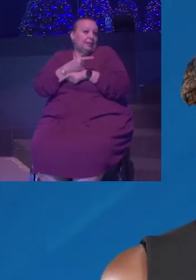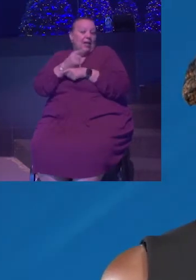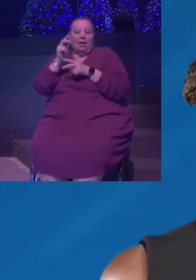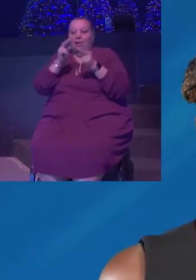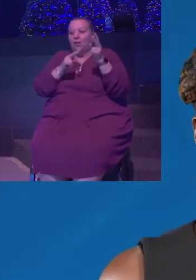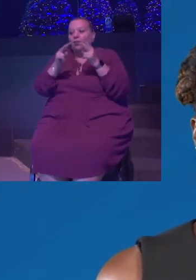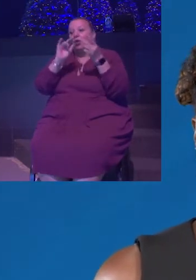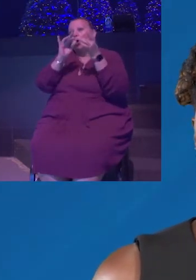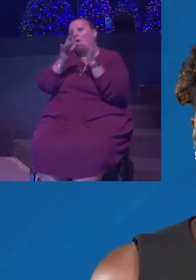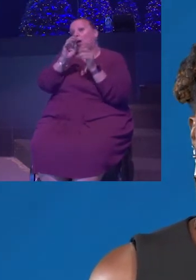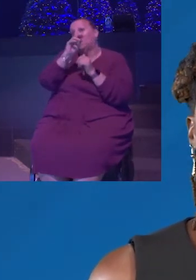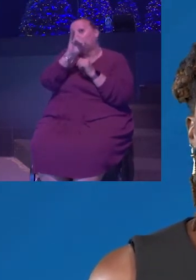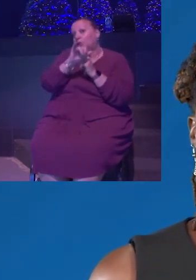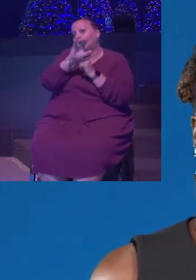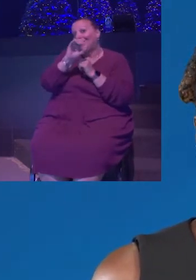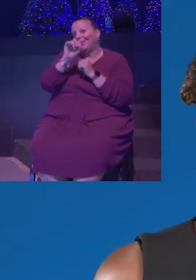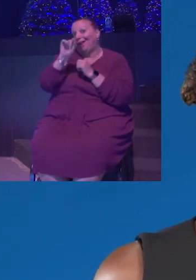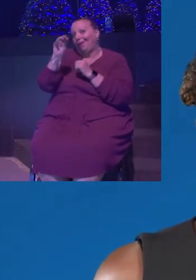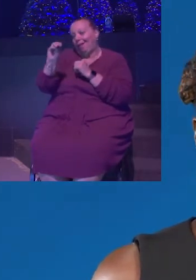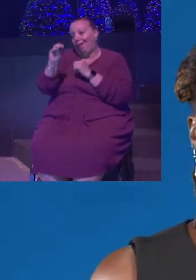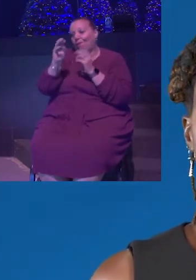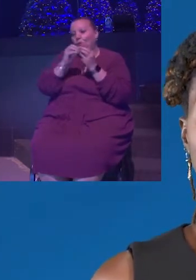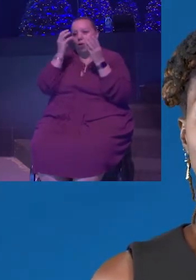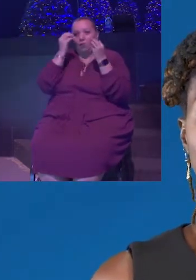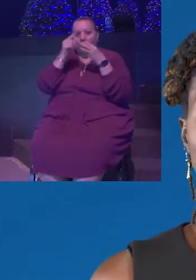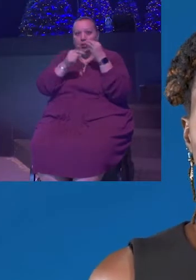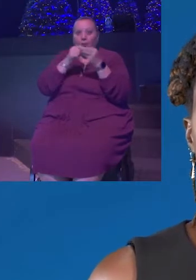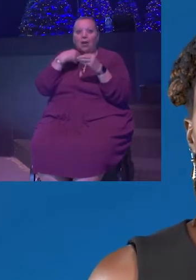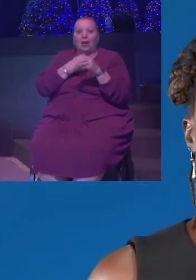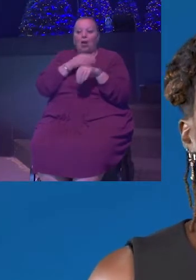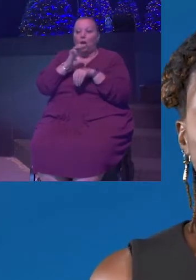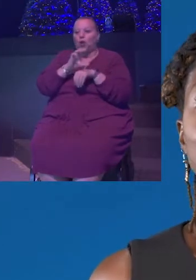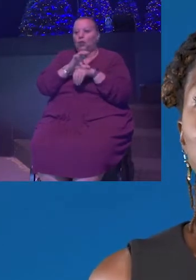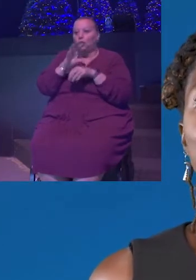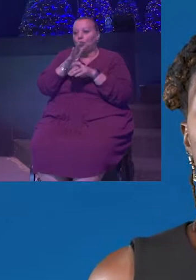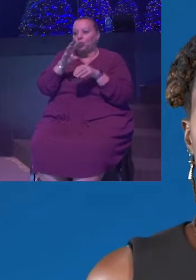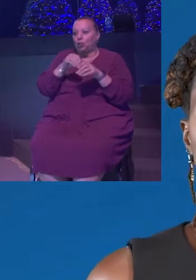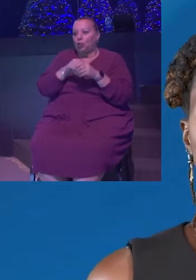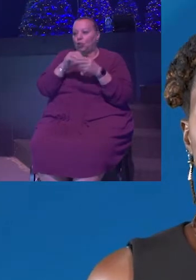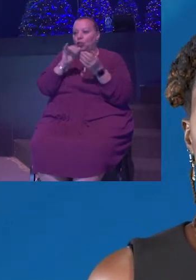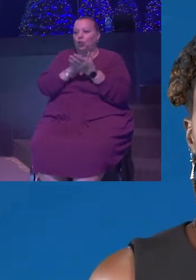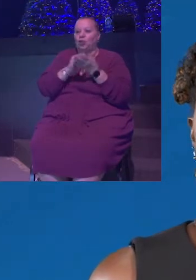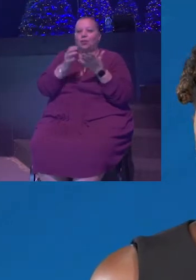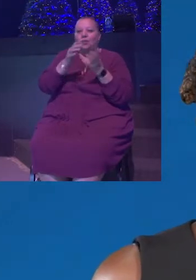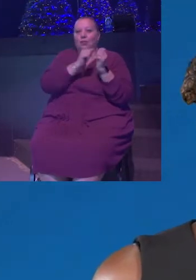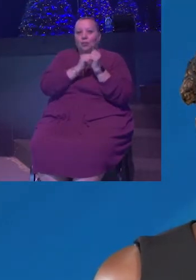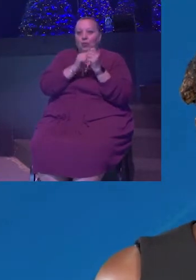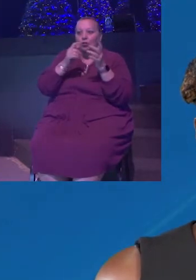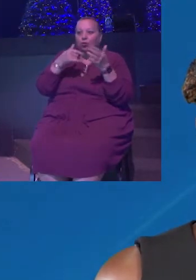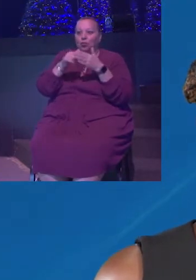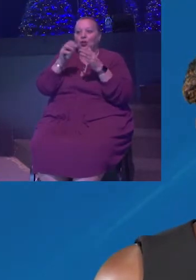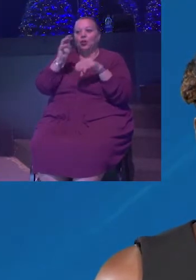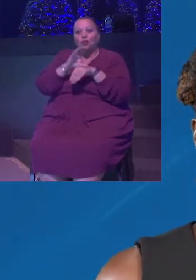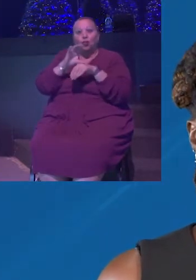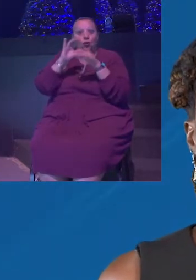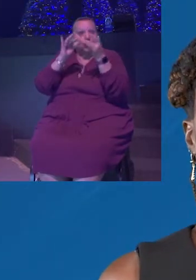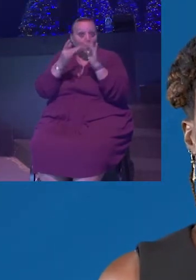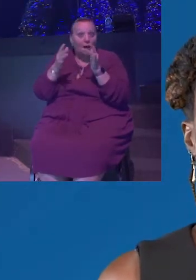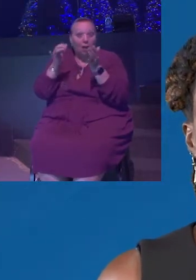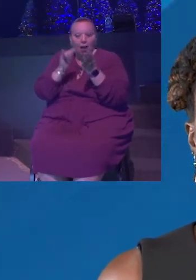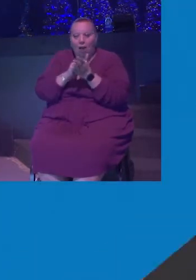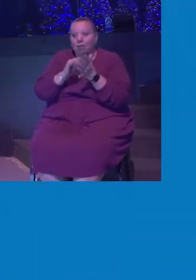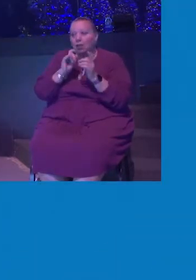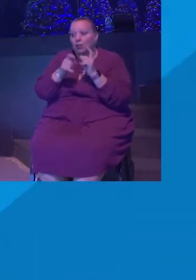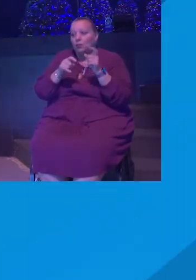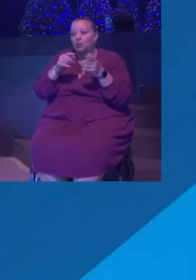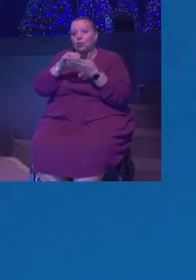our website, communitycc.com, for more information about our church, including live in-person services, church online, and programming for your children